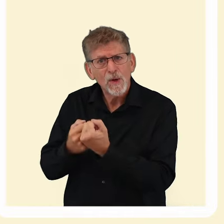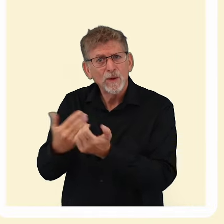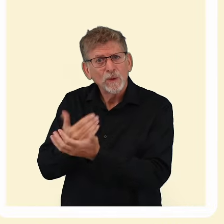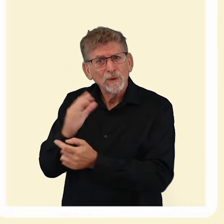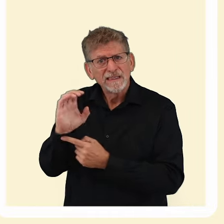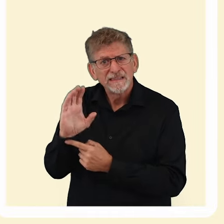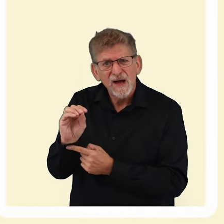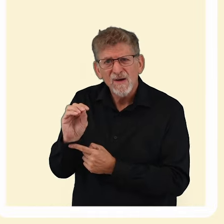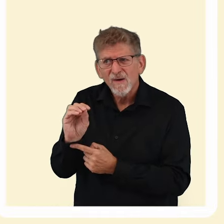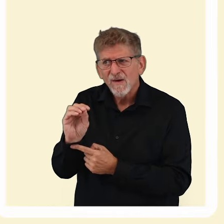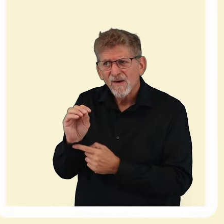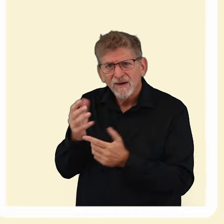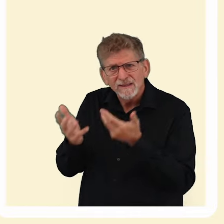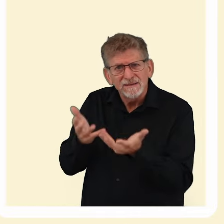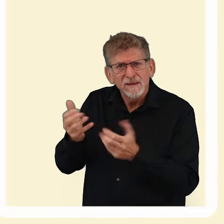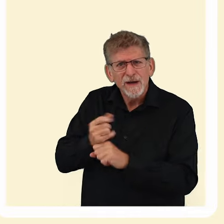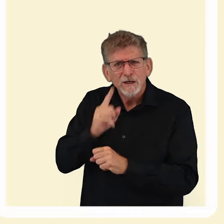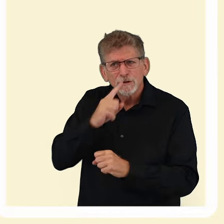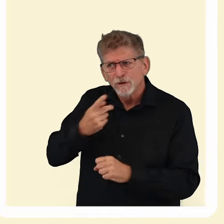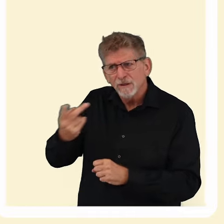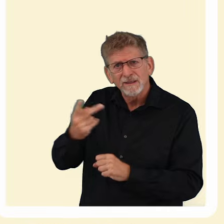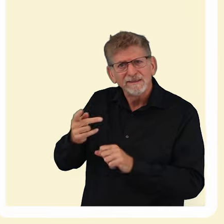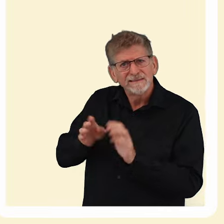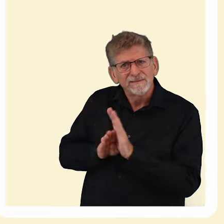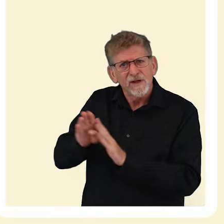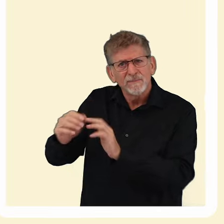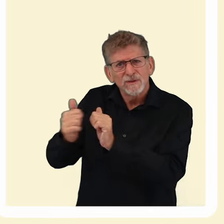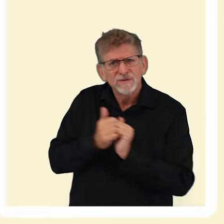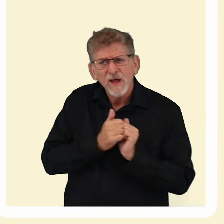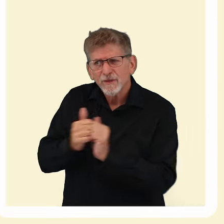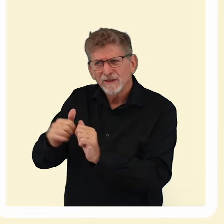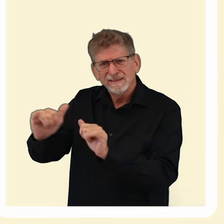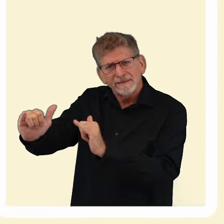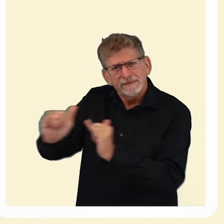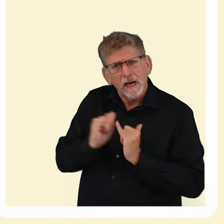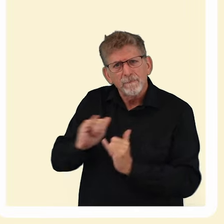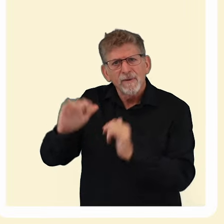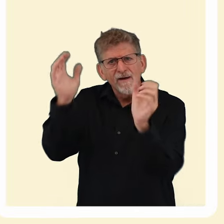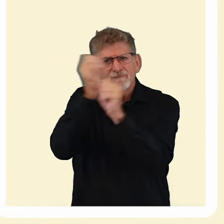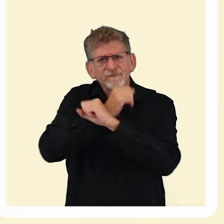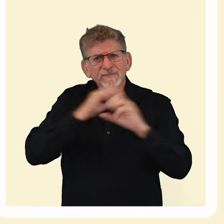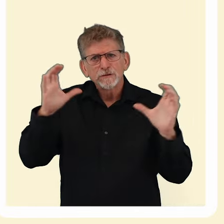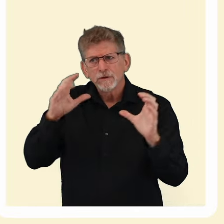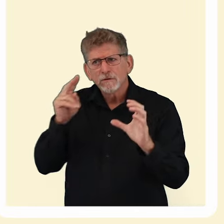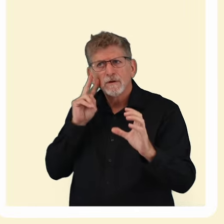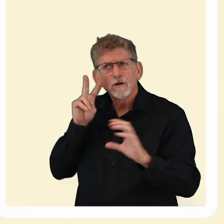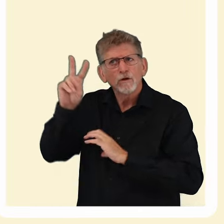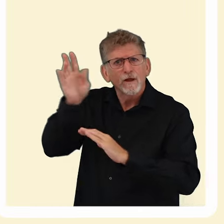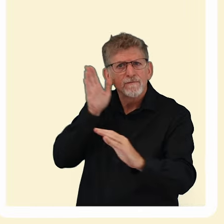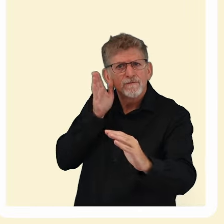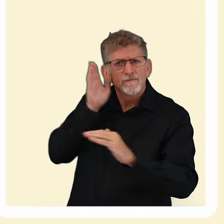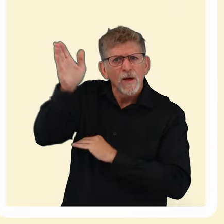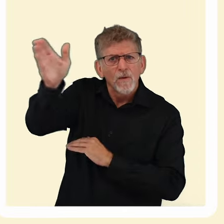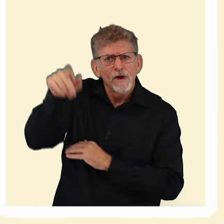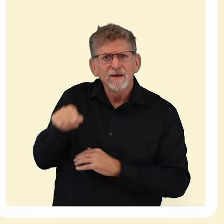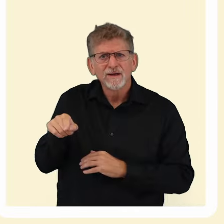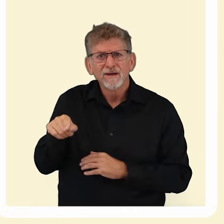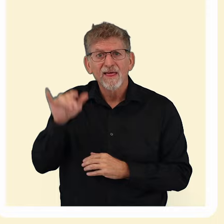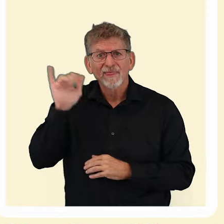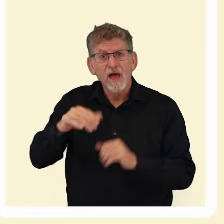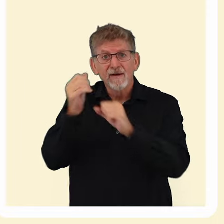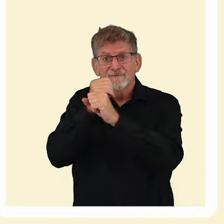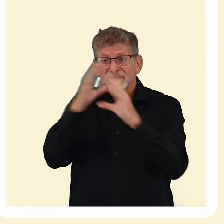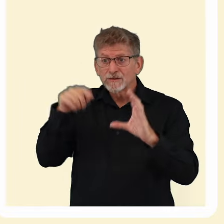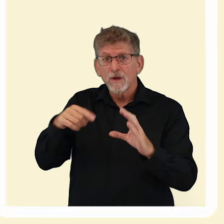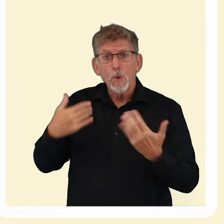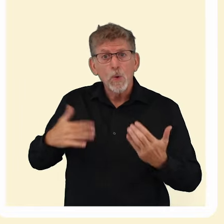moment, supporting him and making sure that we develop together a vision that is forward-looking. And